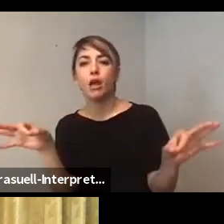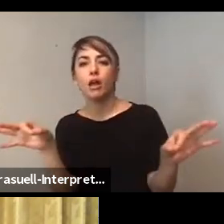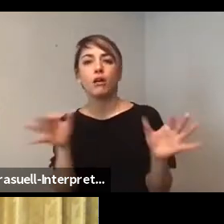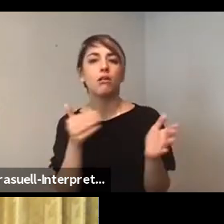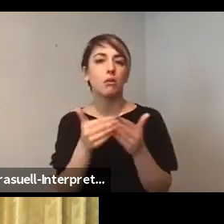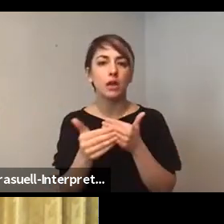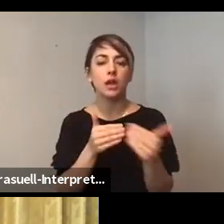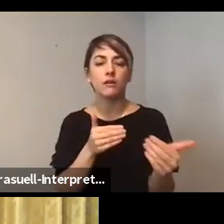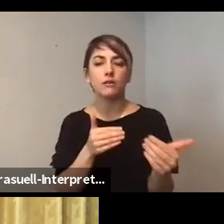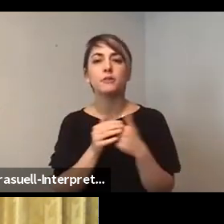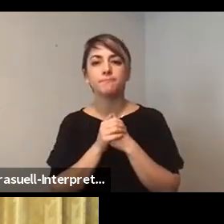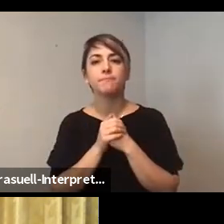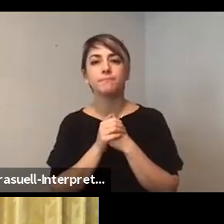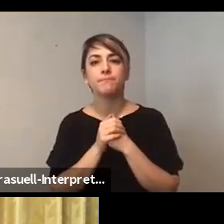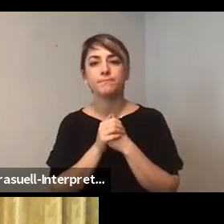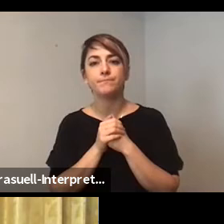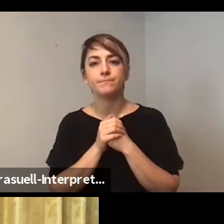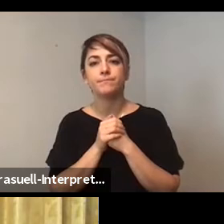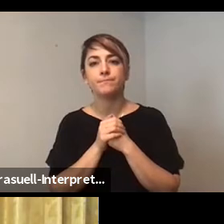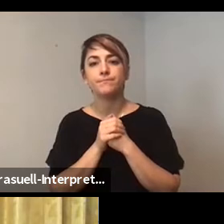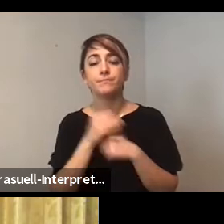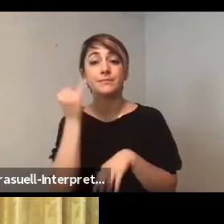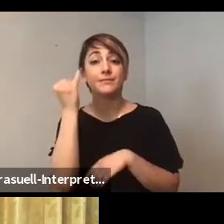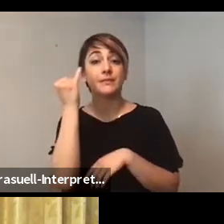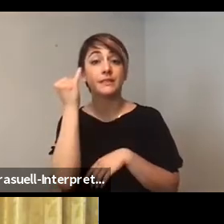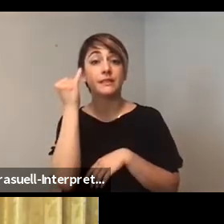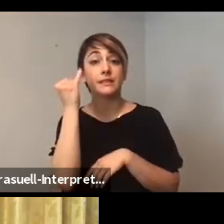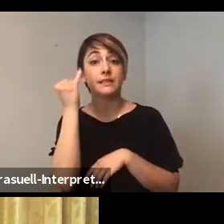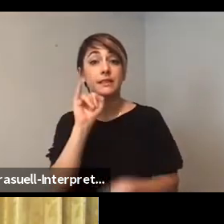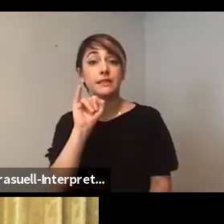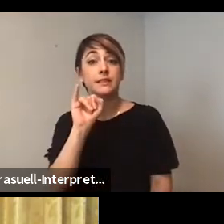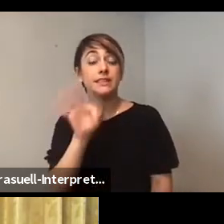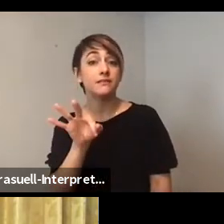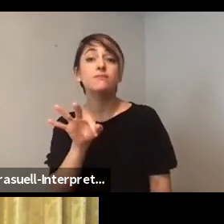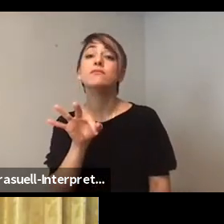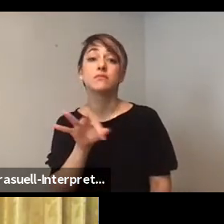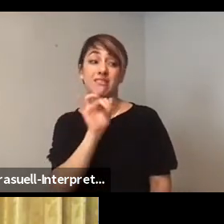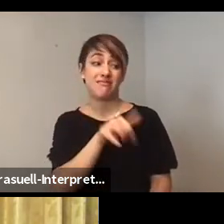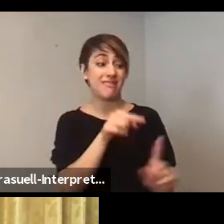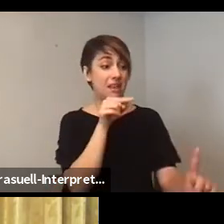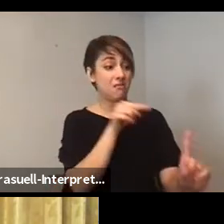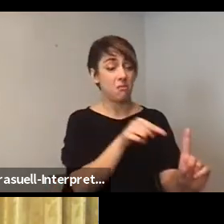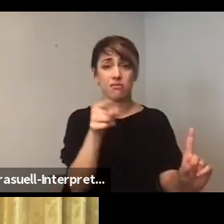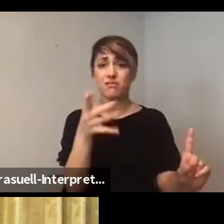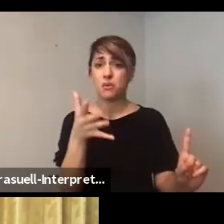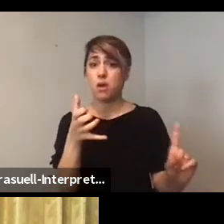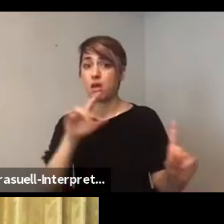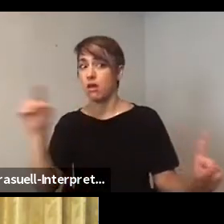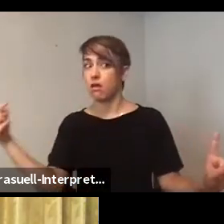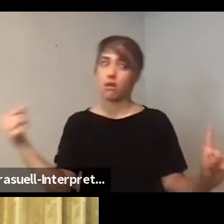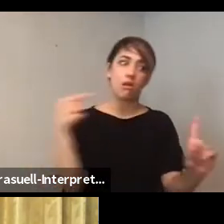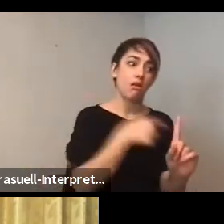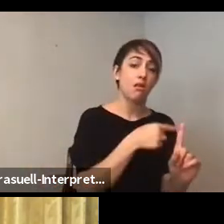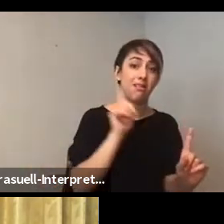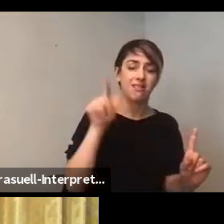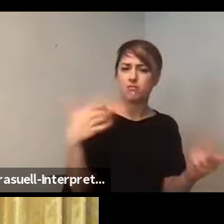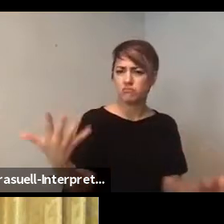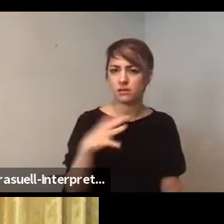the conversation or it brings you something, please do share. And the phrase